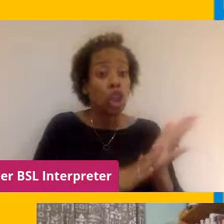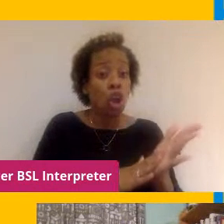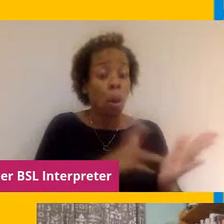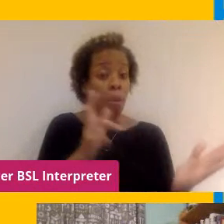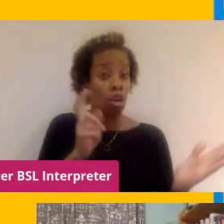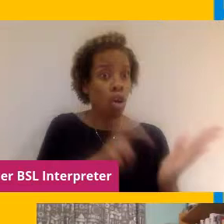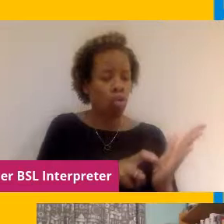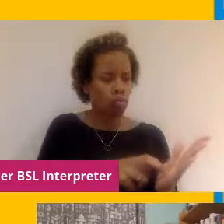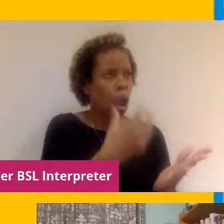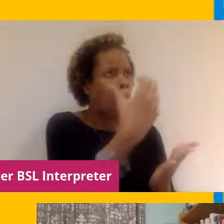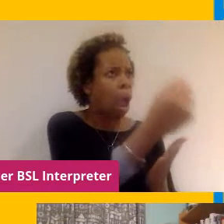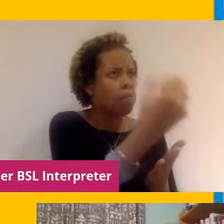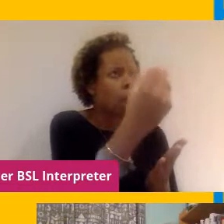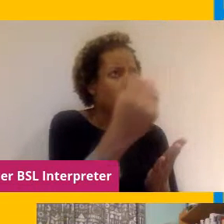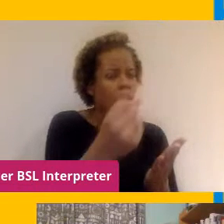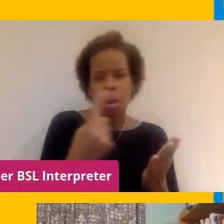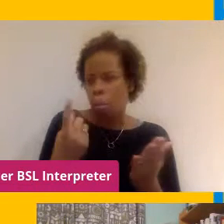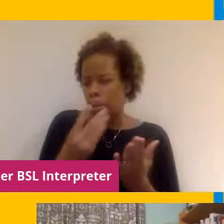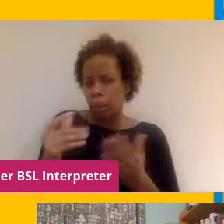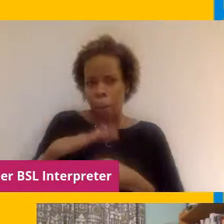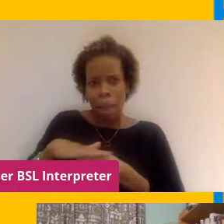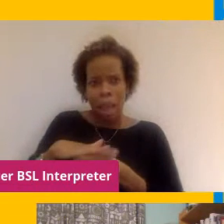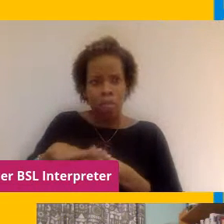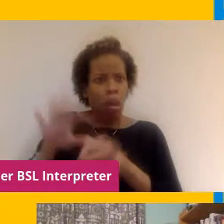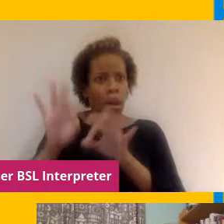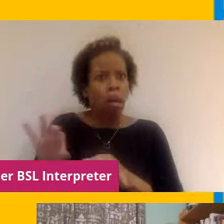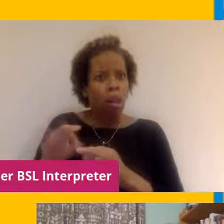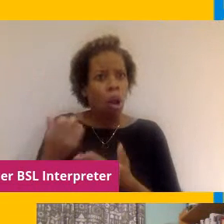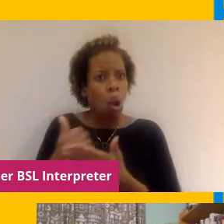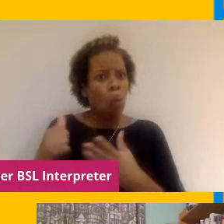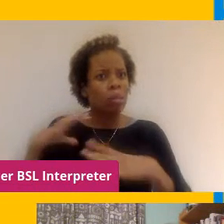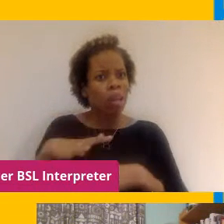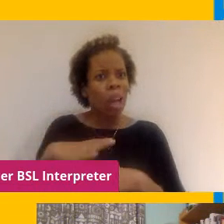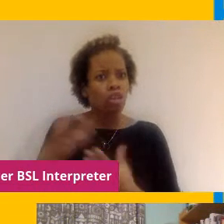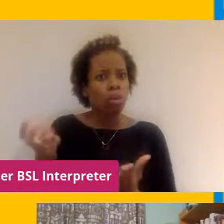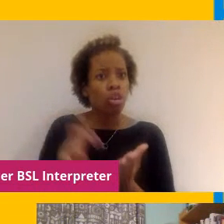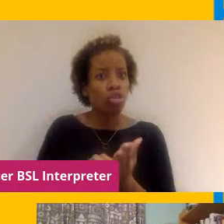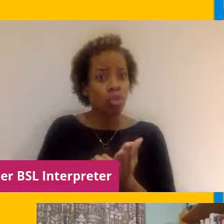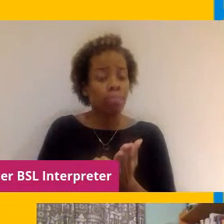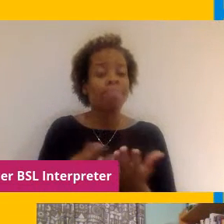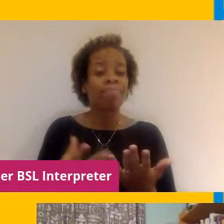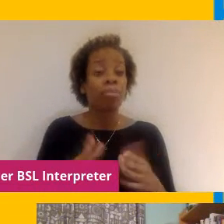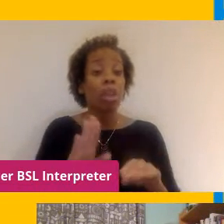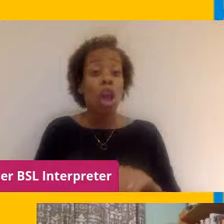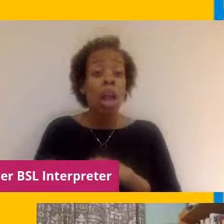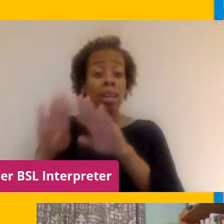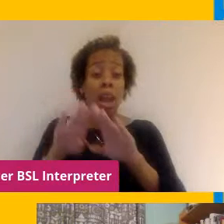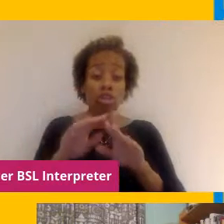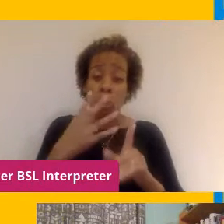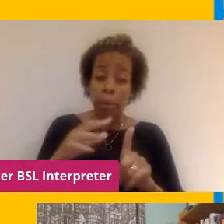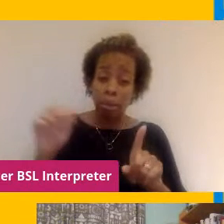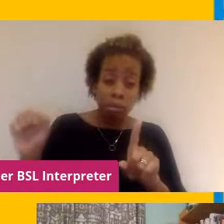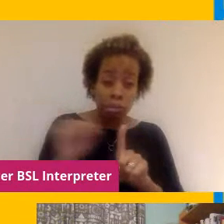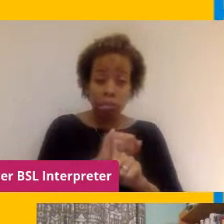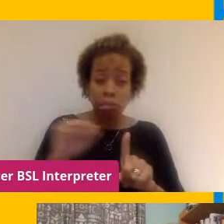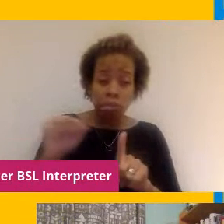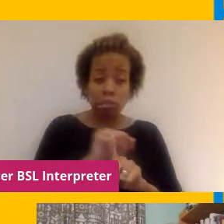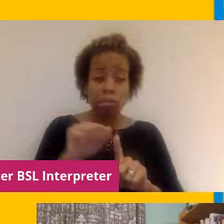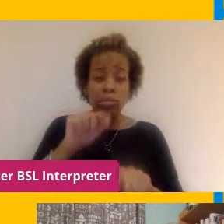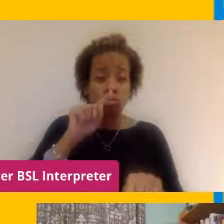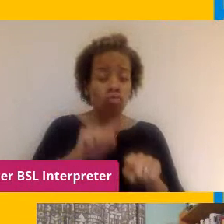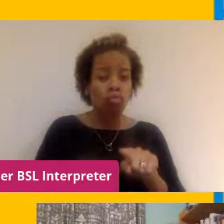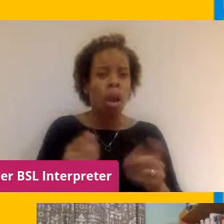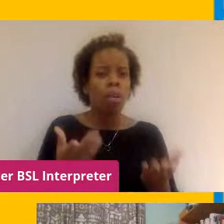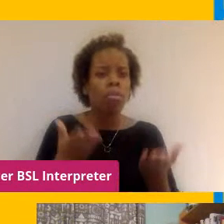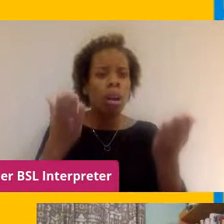well. There's been obviously a whole load of national work around casualisation, and you'll be entitled to the same support within your